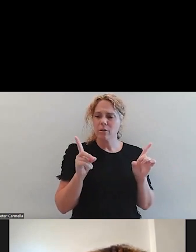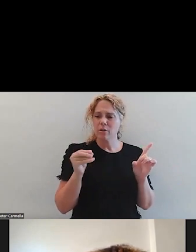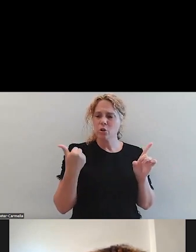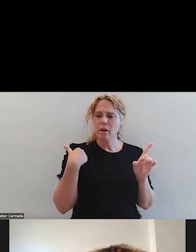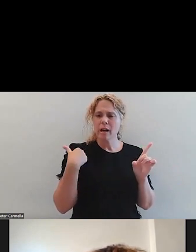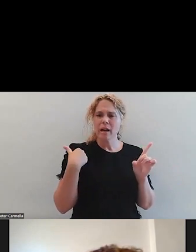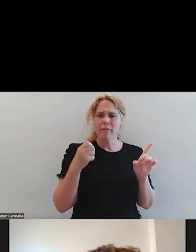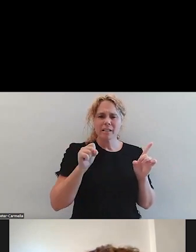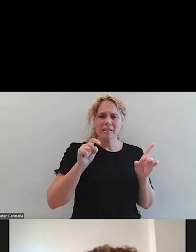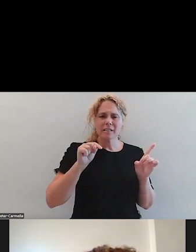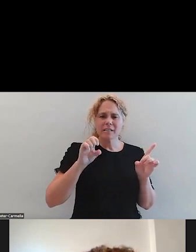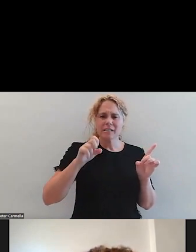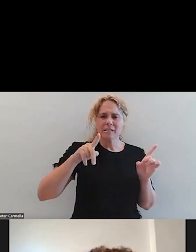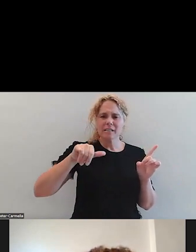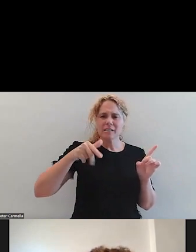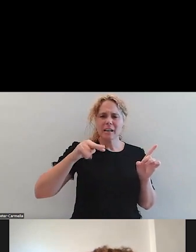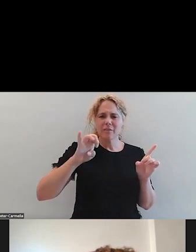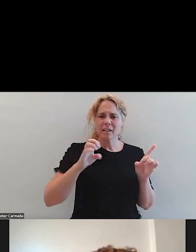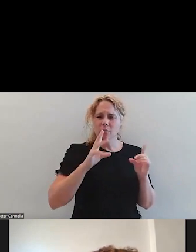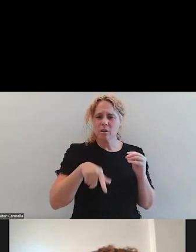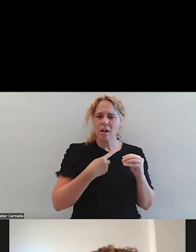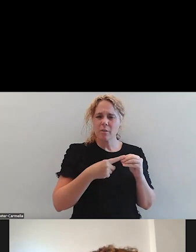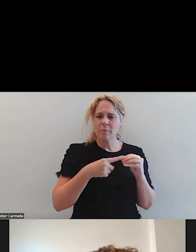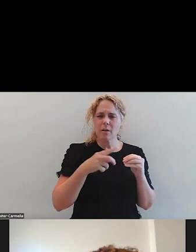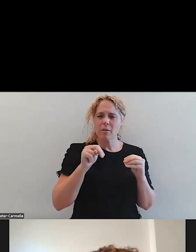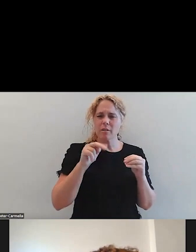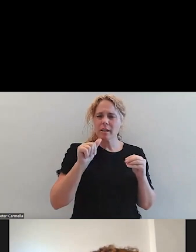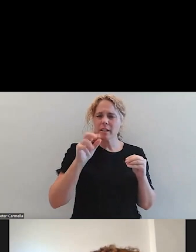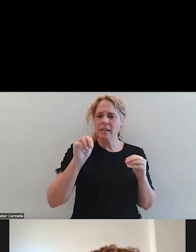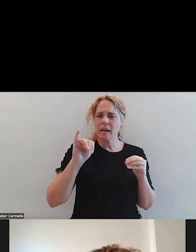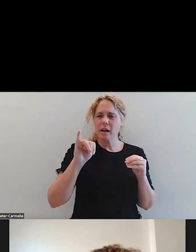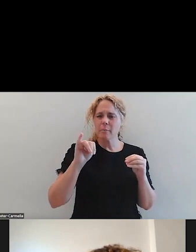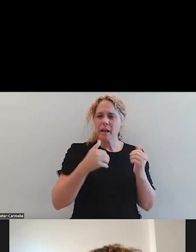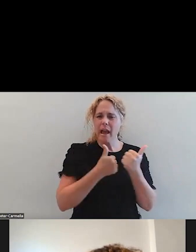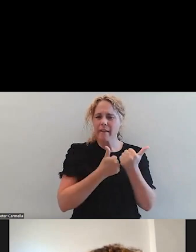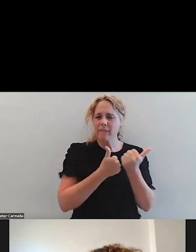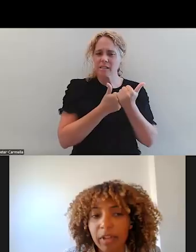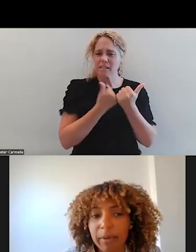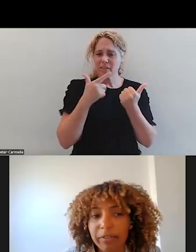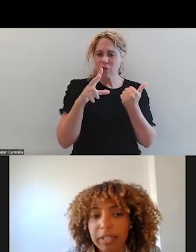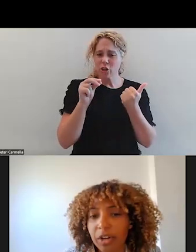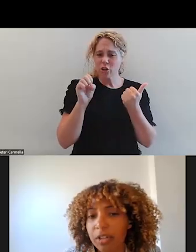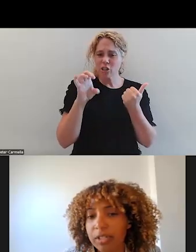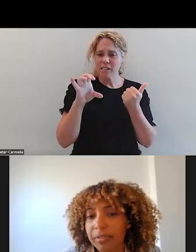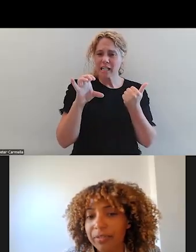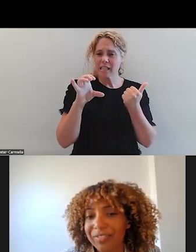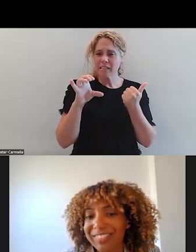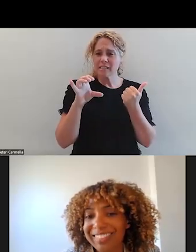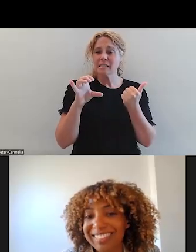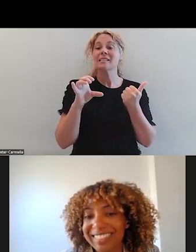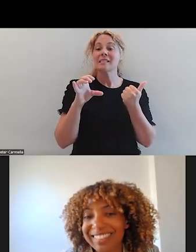Stephanie in the audience to talk a little bit about the NAMI advocacy? Just give like 30 seconds on it, NAMI advocacy calls.